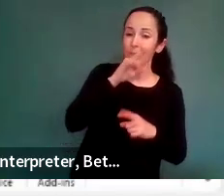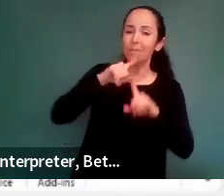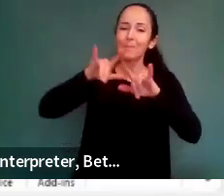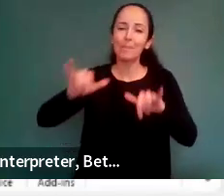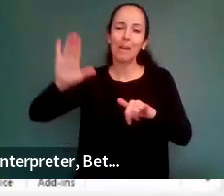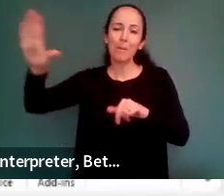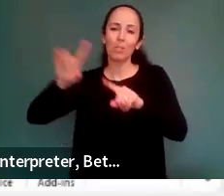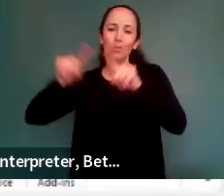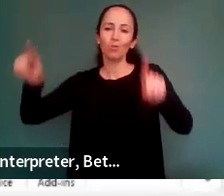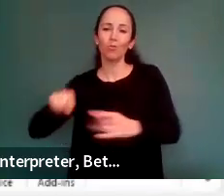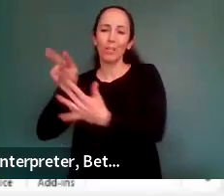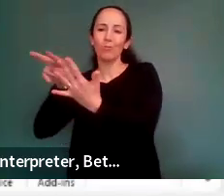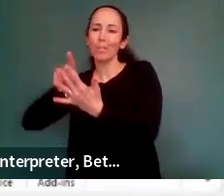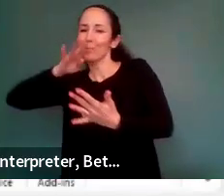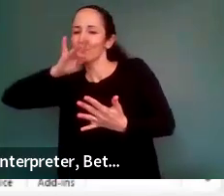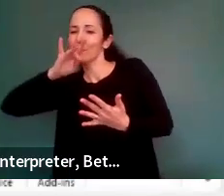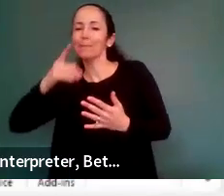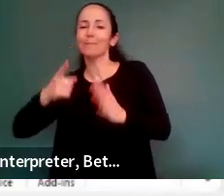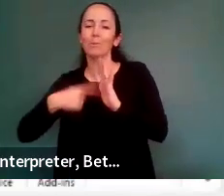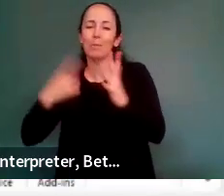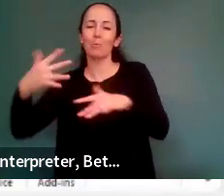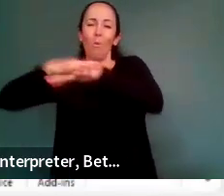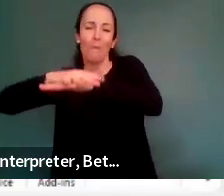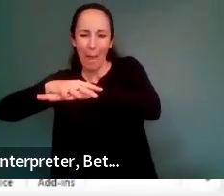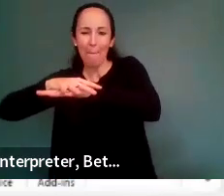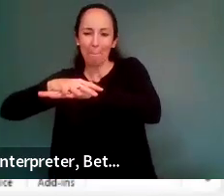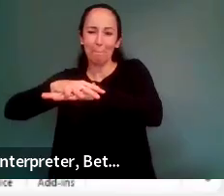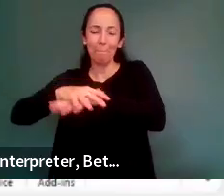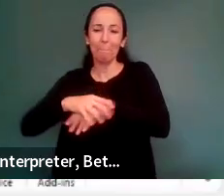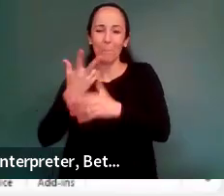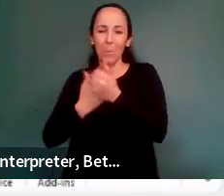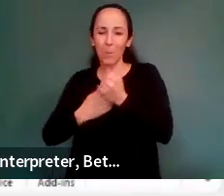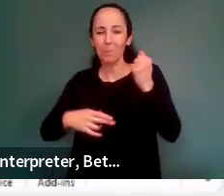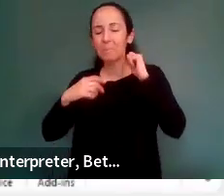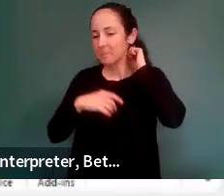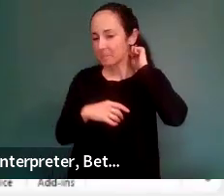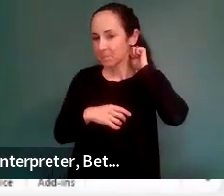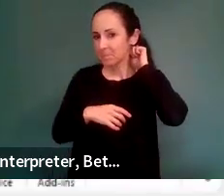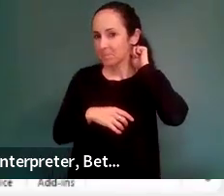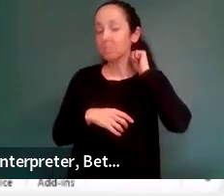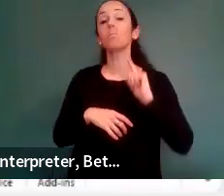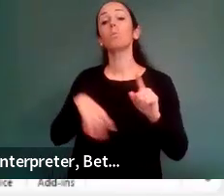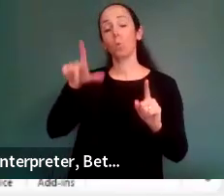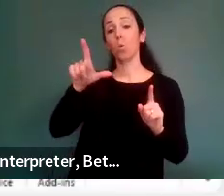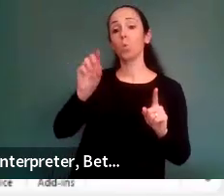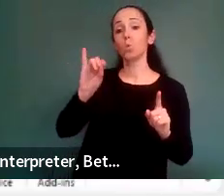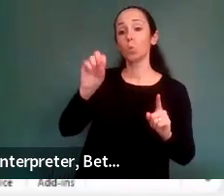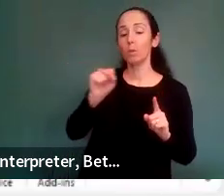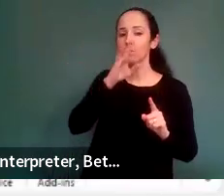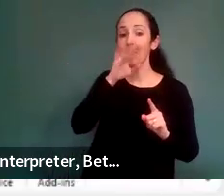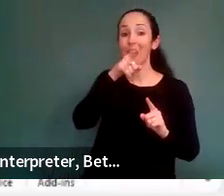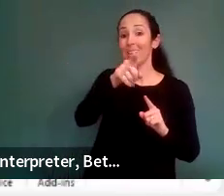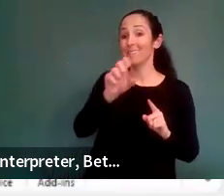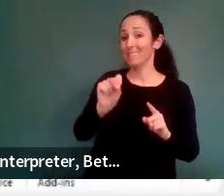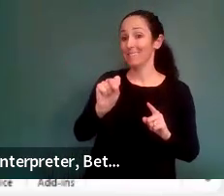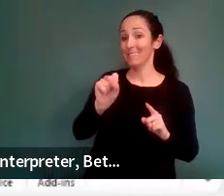can be adjusted. Oh, sorry, I was just reading your chat, sir. So this is this syllabus. It's not accessible,